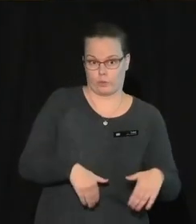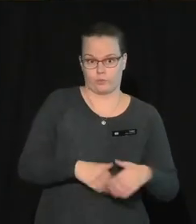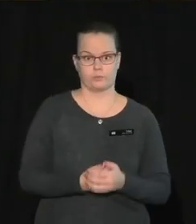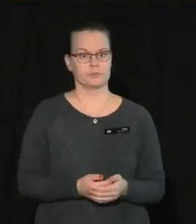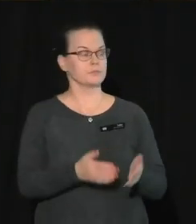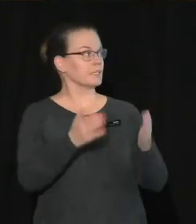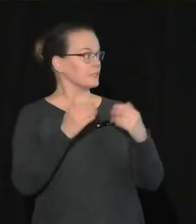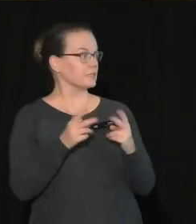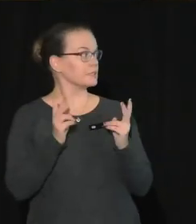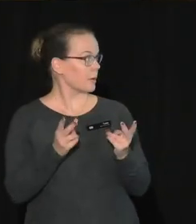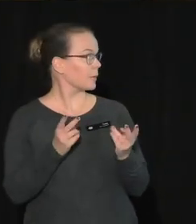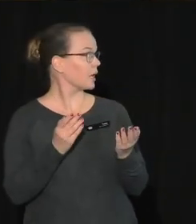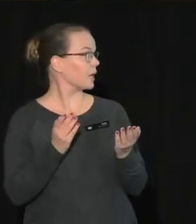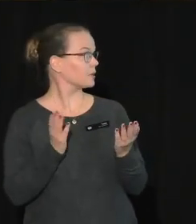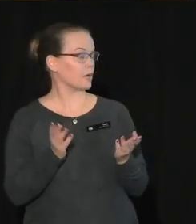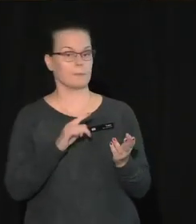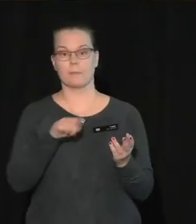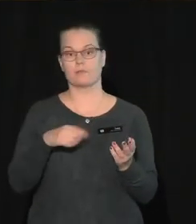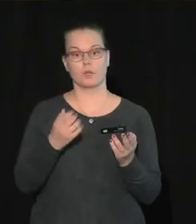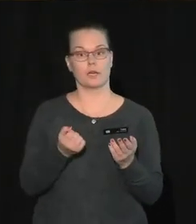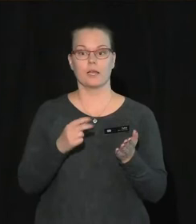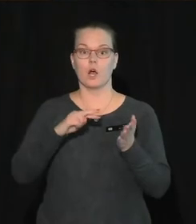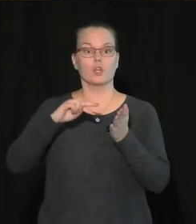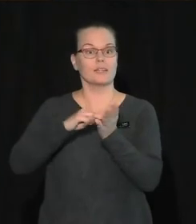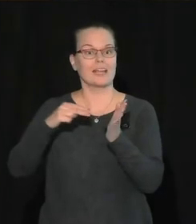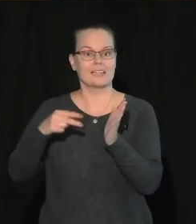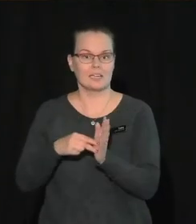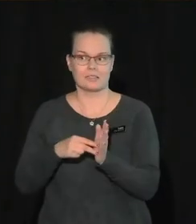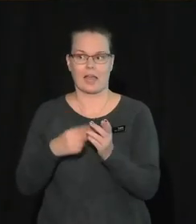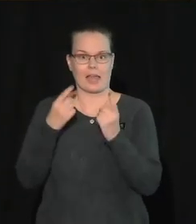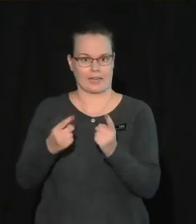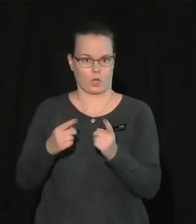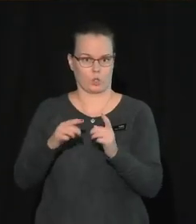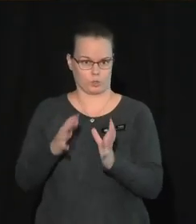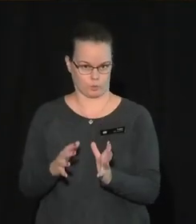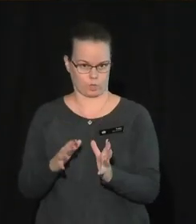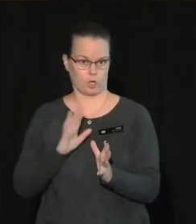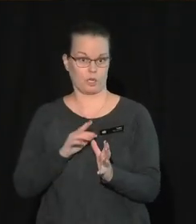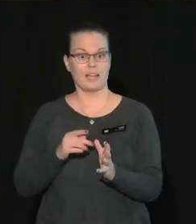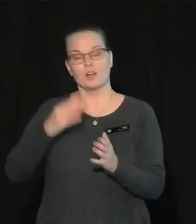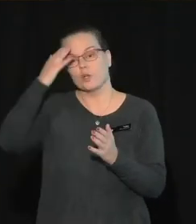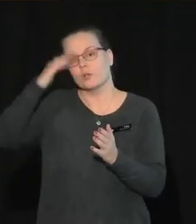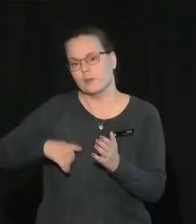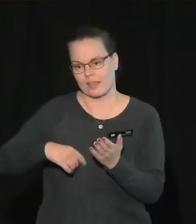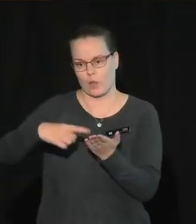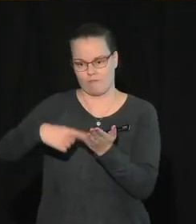Similarly, we can adopt technical specifications under certain conditions.